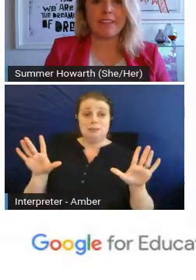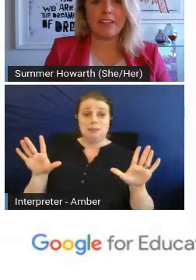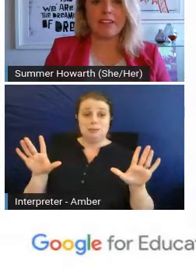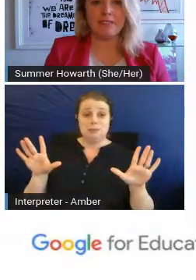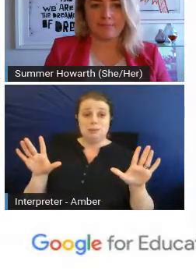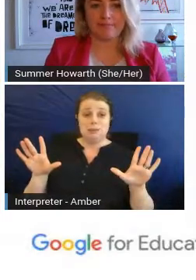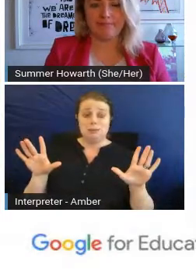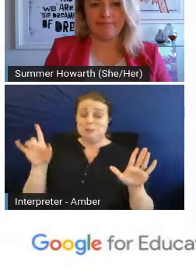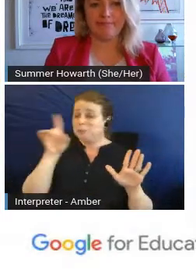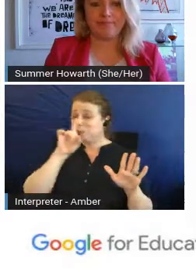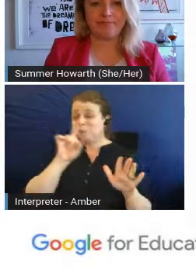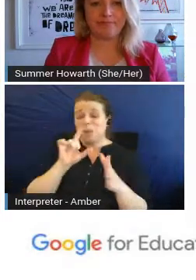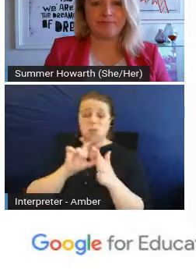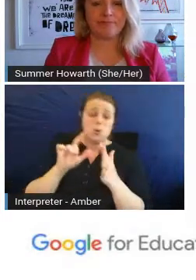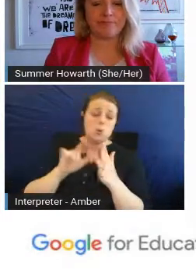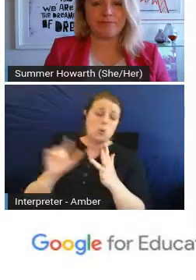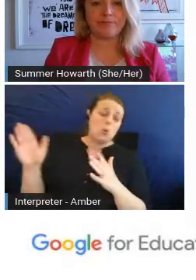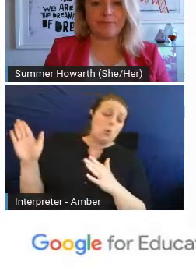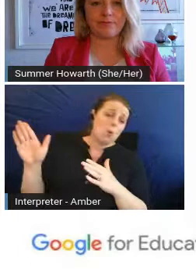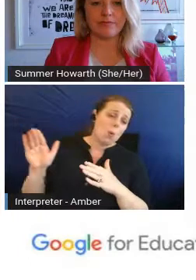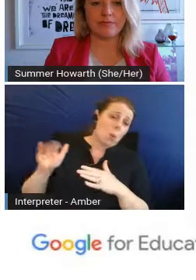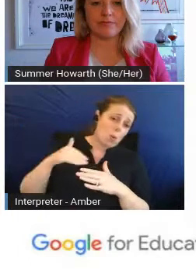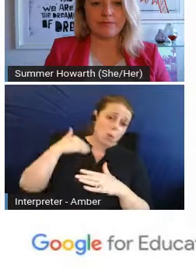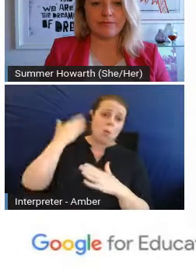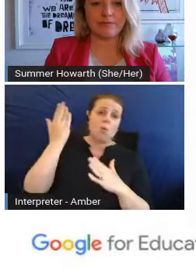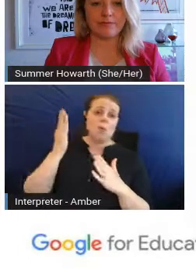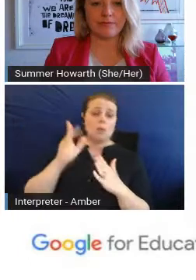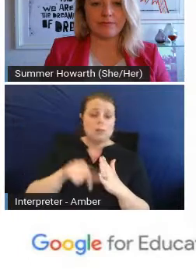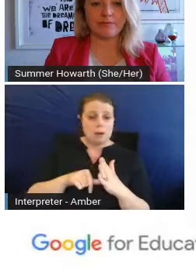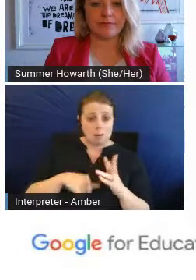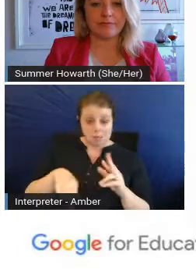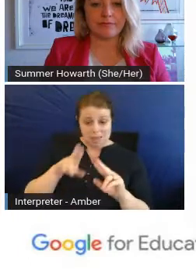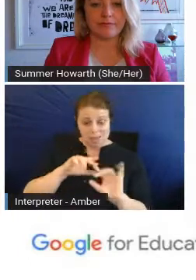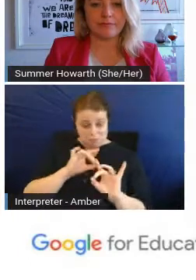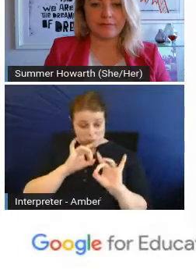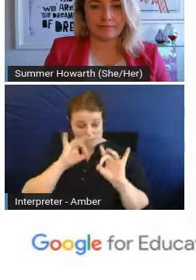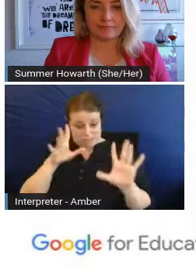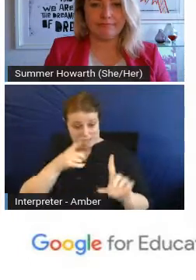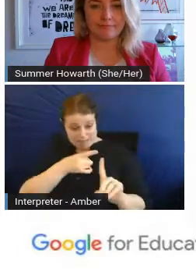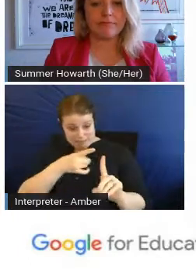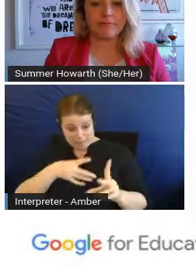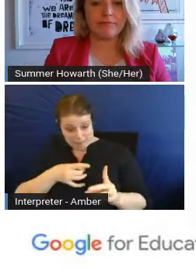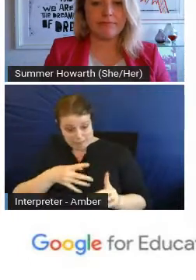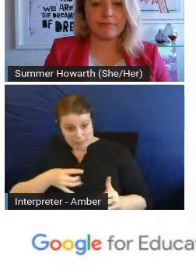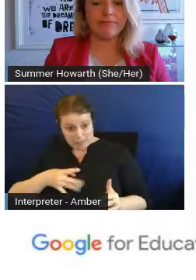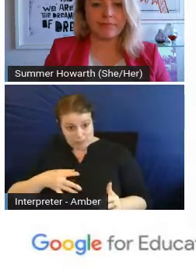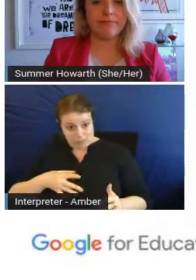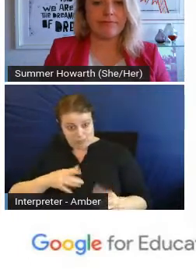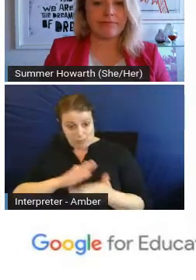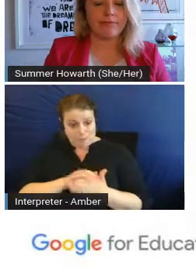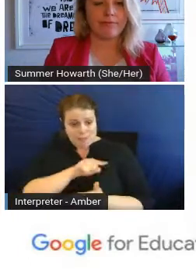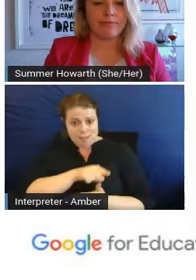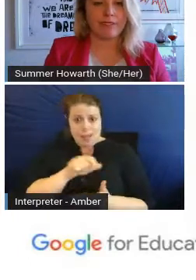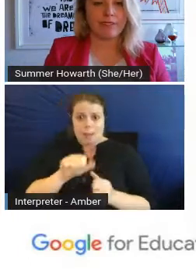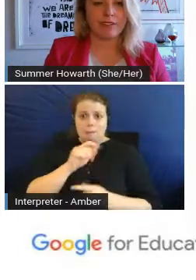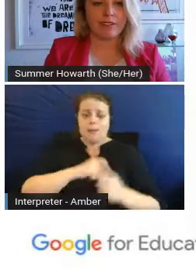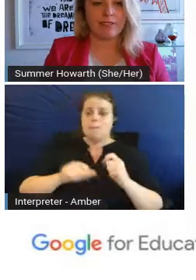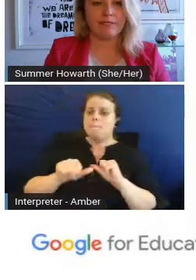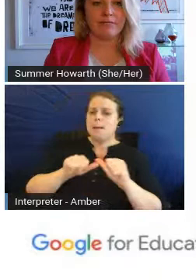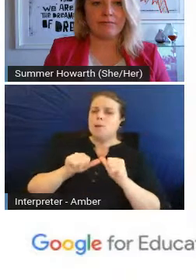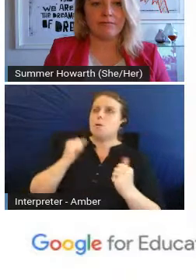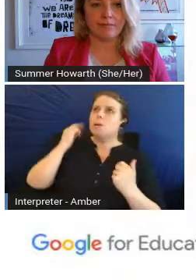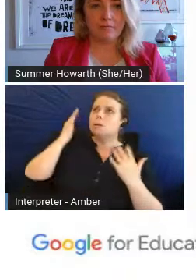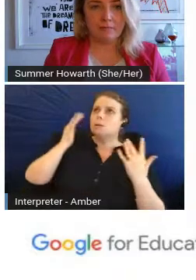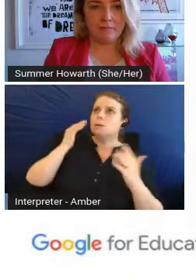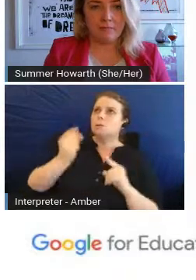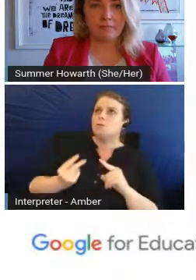time, but if we're explicit with young people about it, it makes them better at reflection. So we're talking about how do